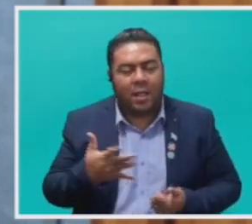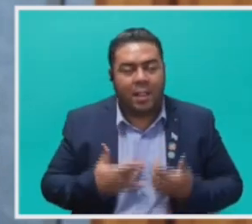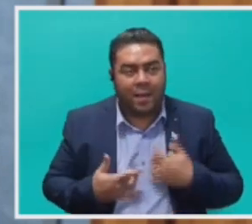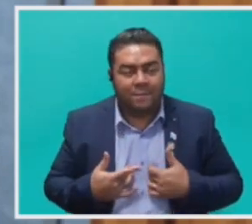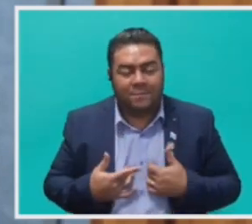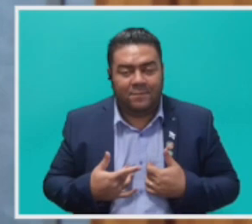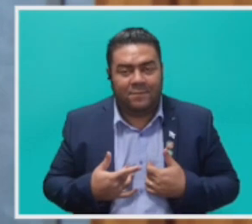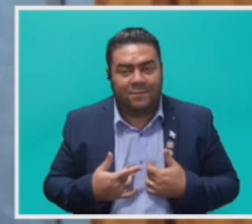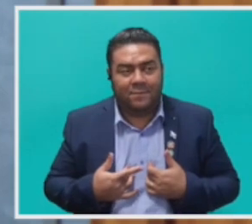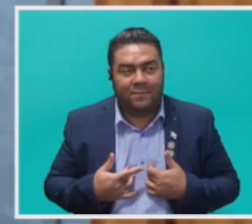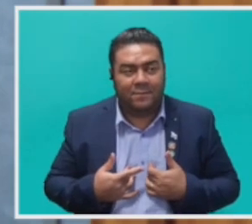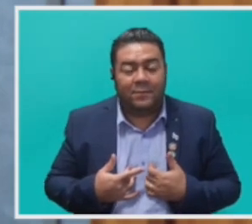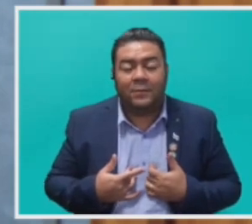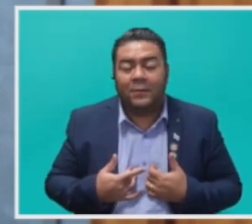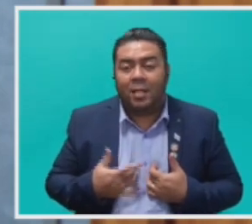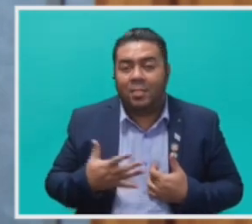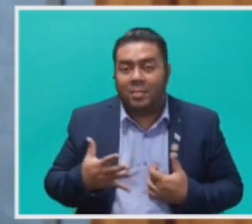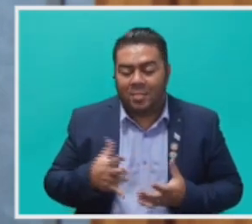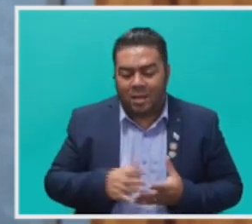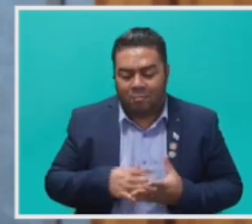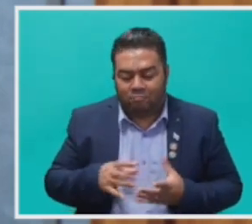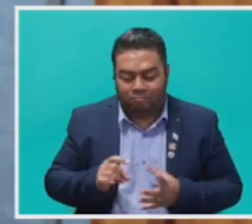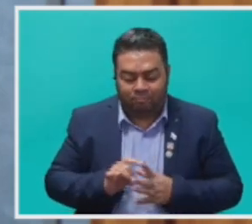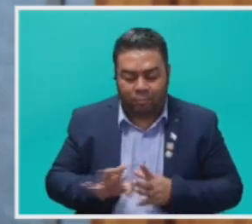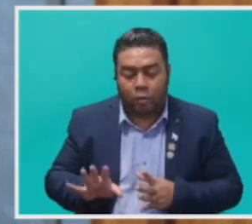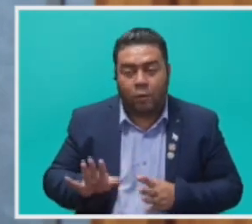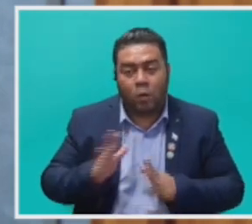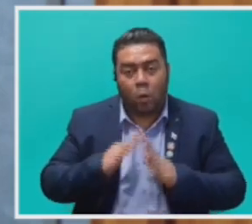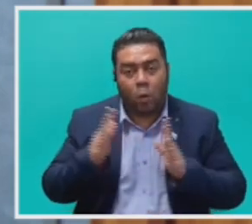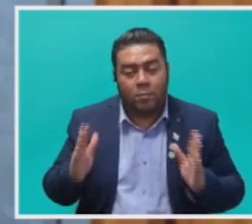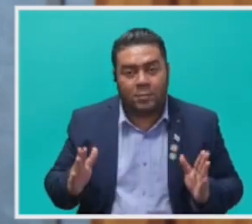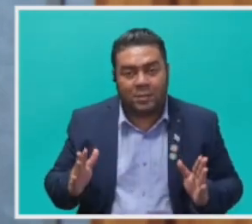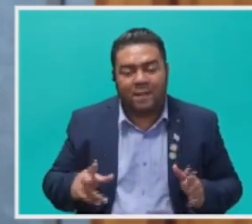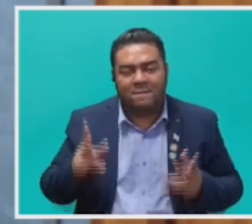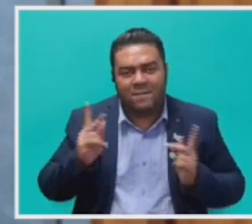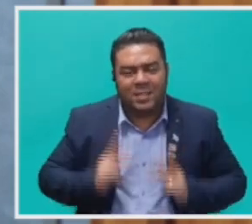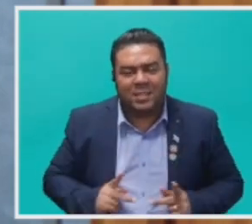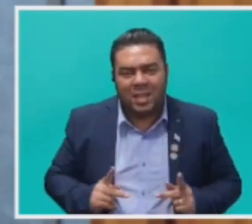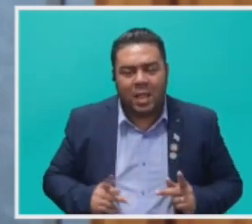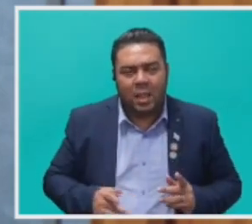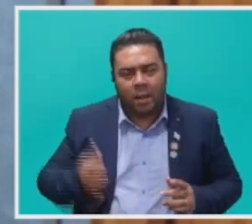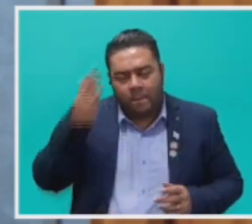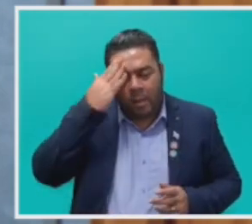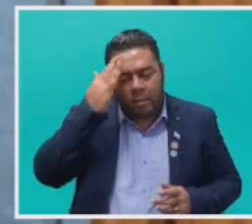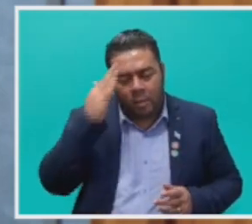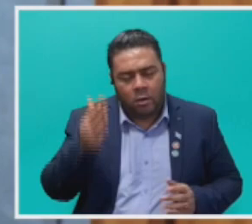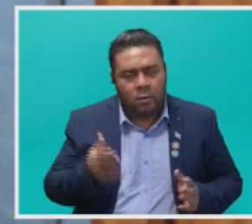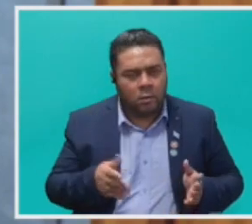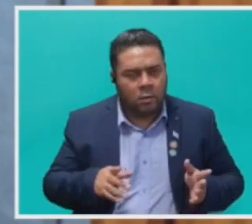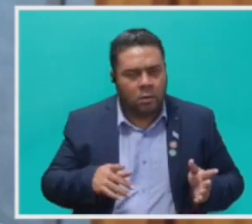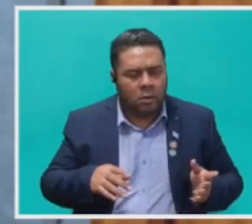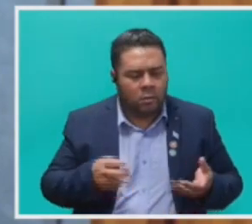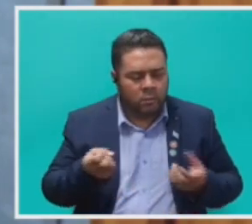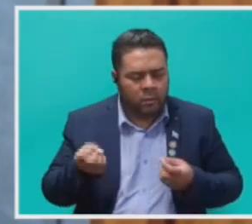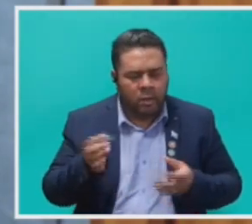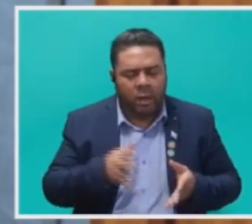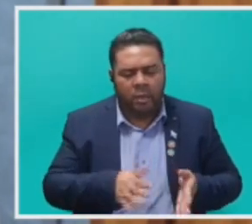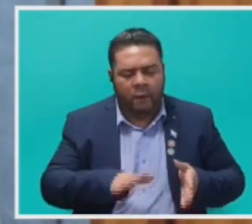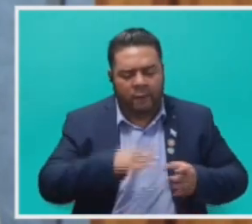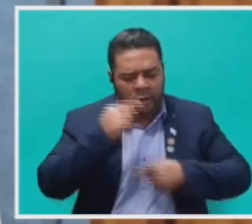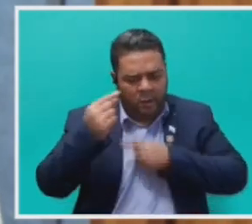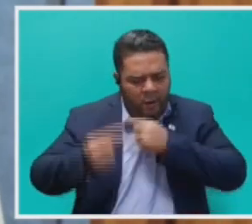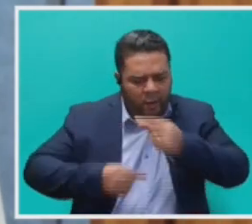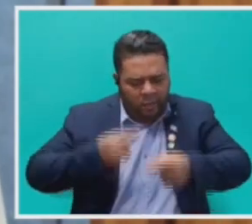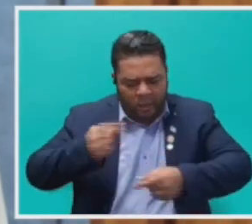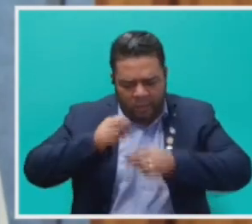and careers, displacement from homes, and physical and mental trauma, and these are passed down generations through